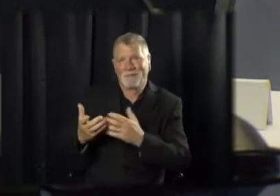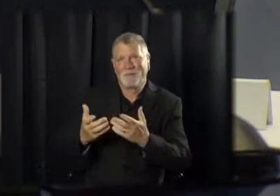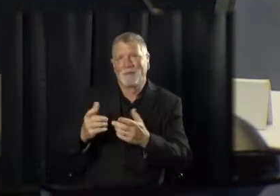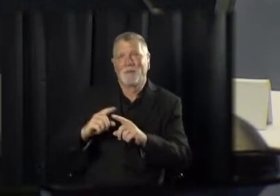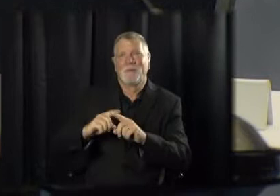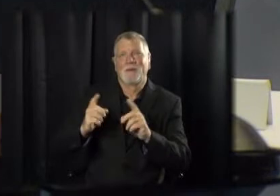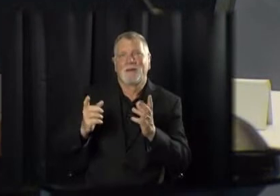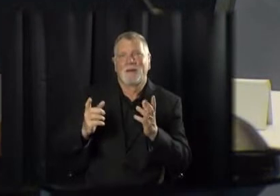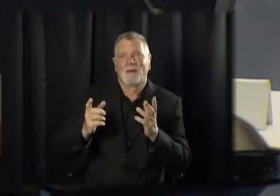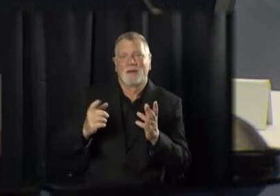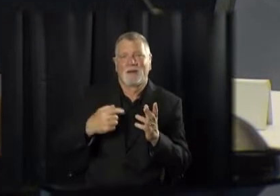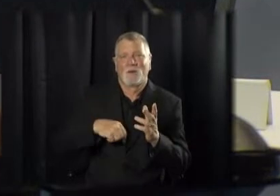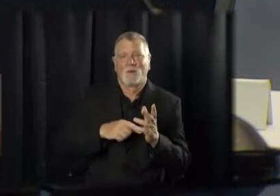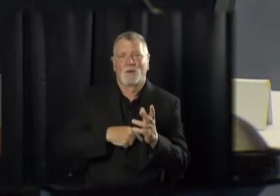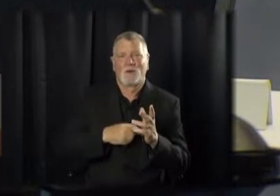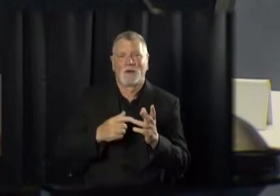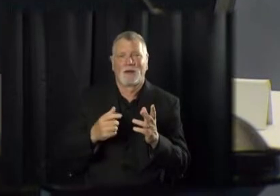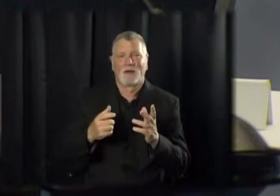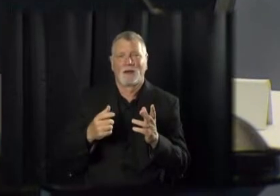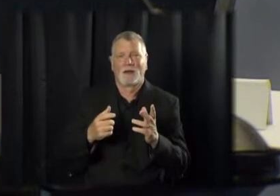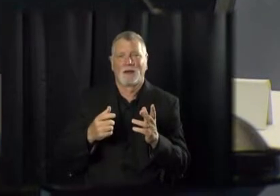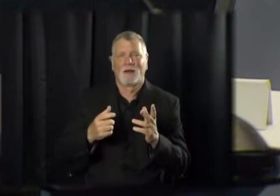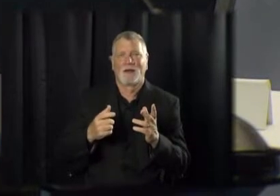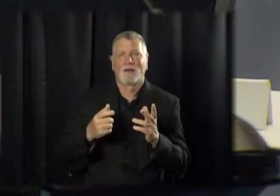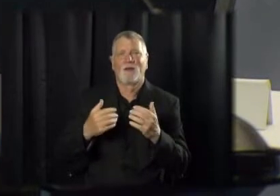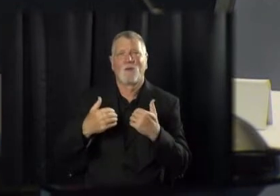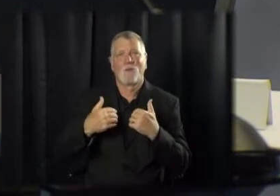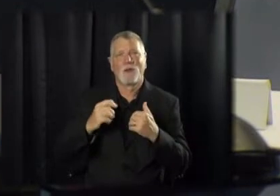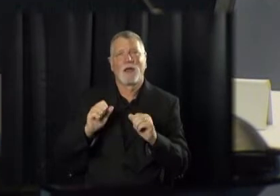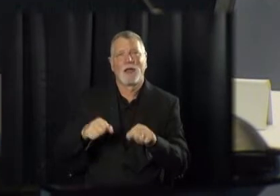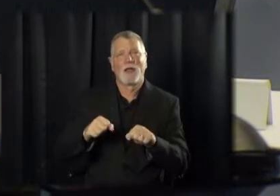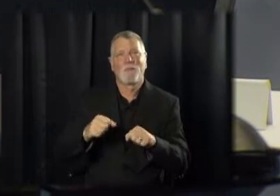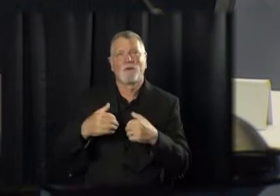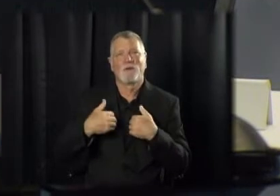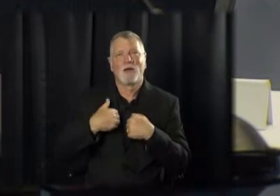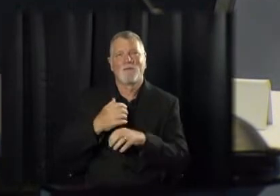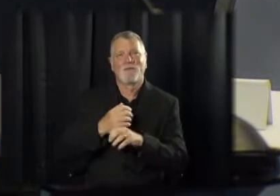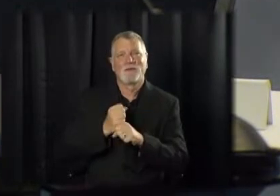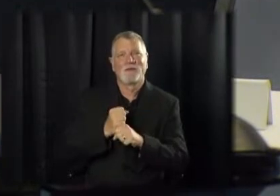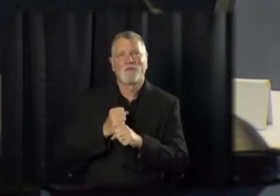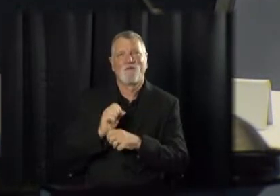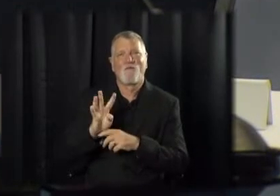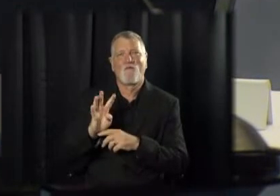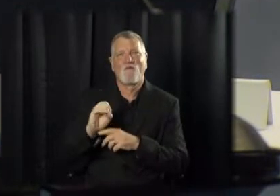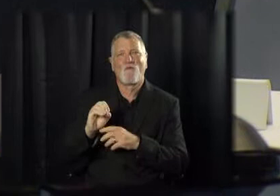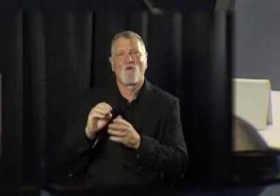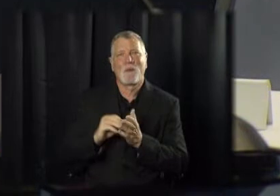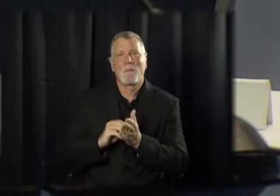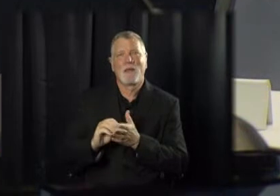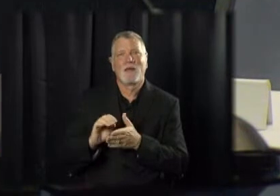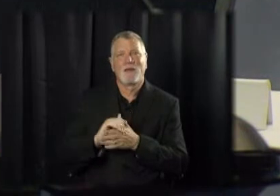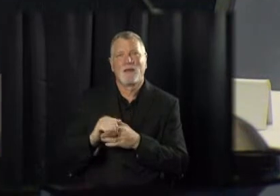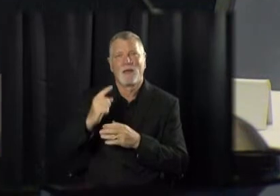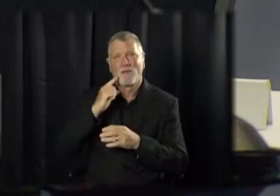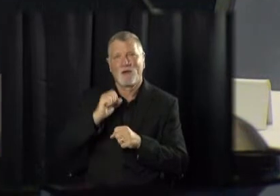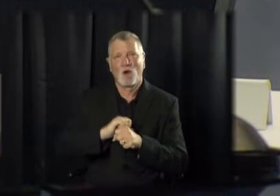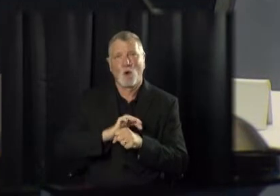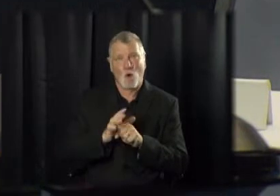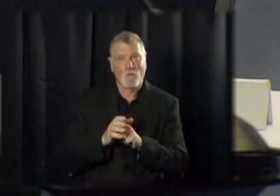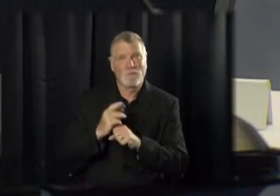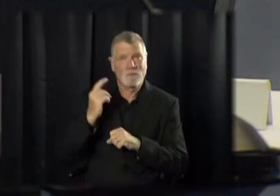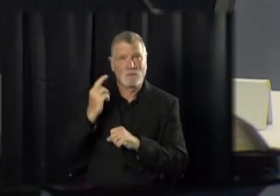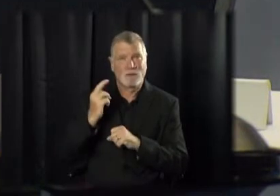okay, we all know that we are able to receive like $40 million this year because of COVID,